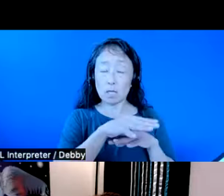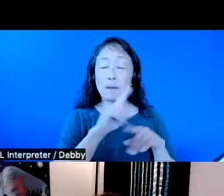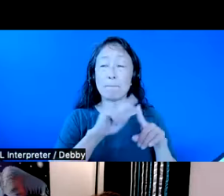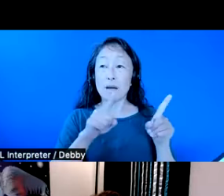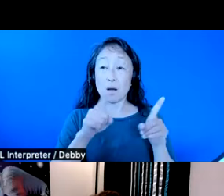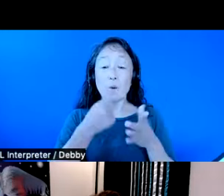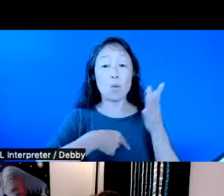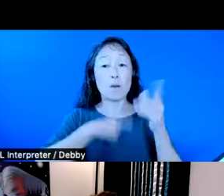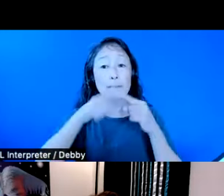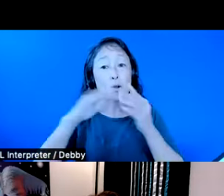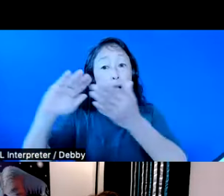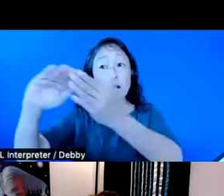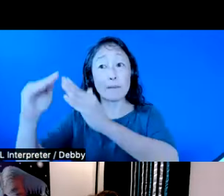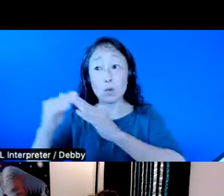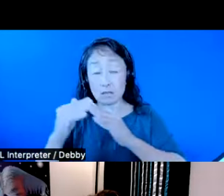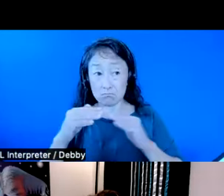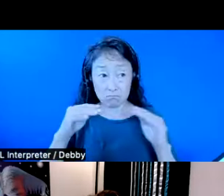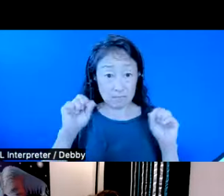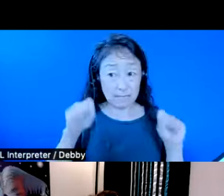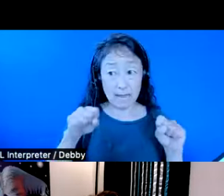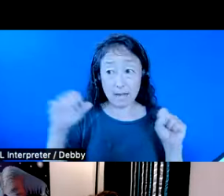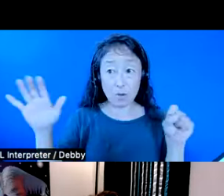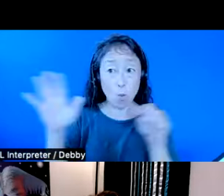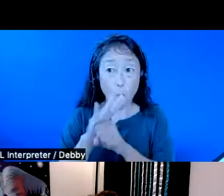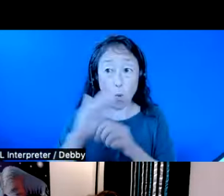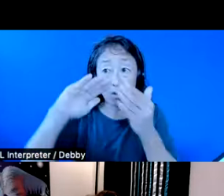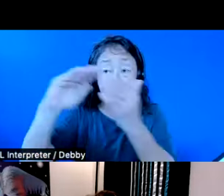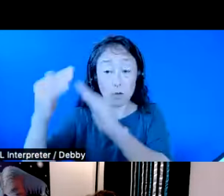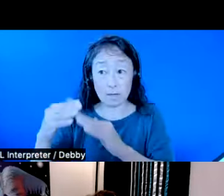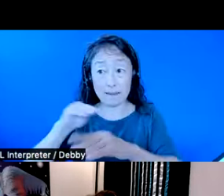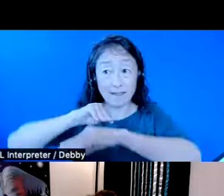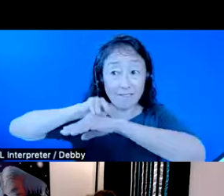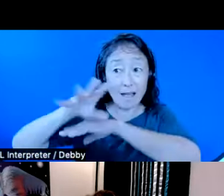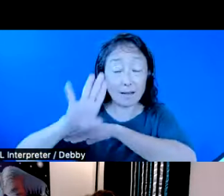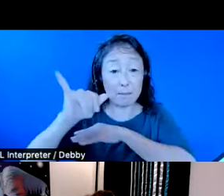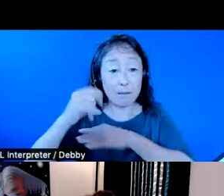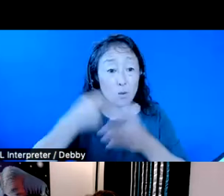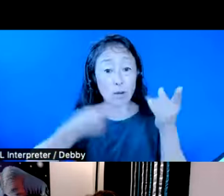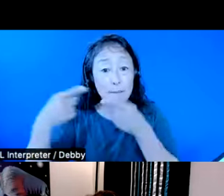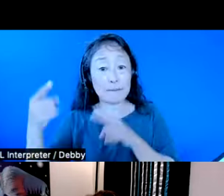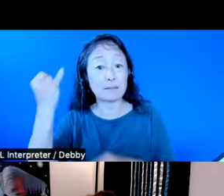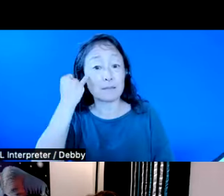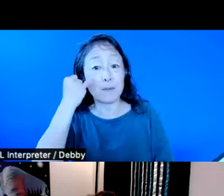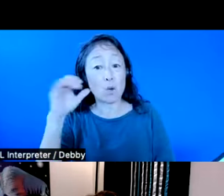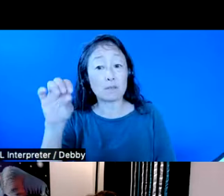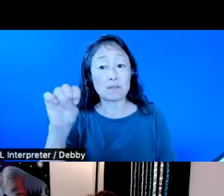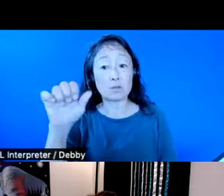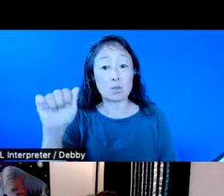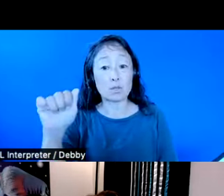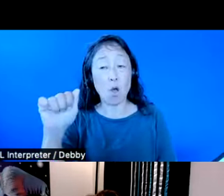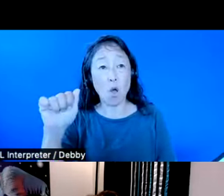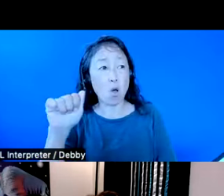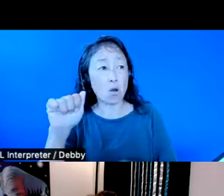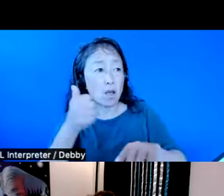Can the whole community be affected by what has happened? Say when there's been a sexual assault accusation